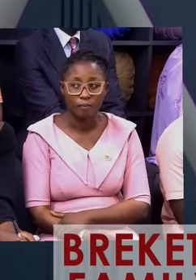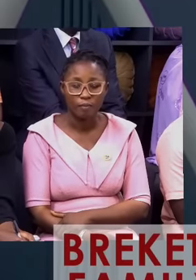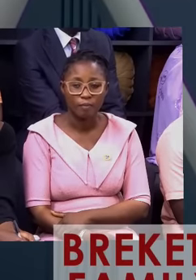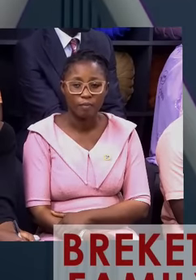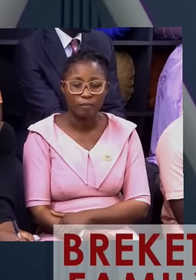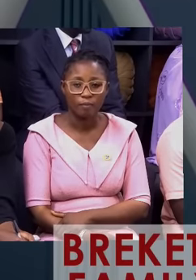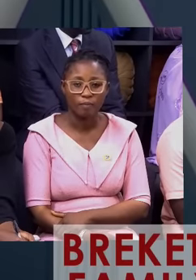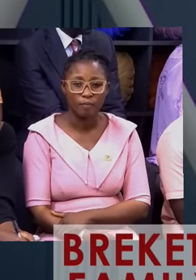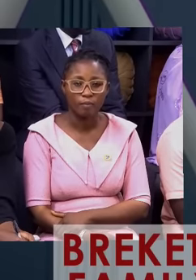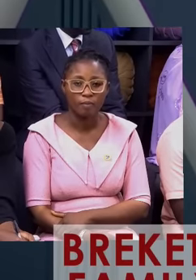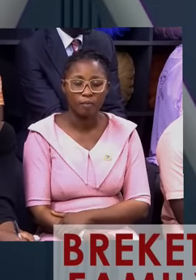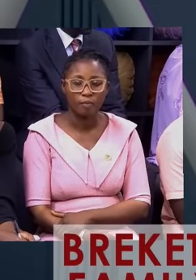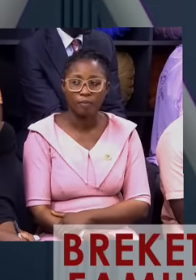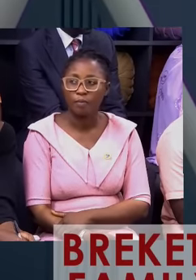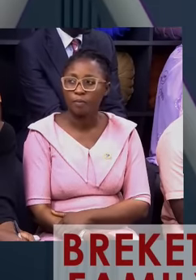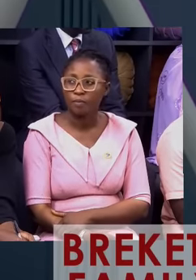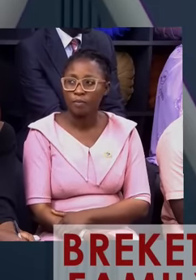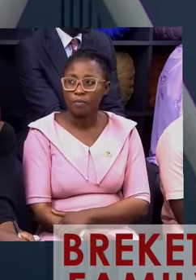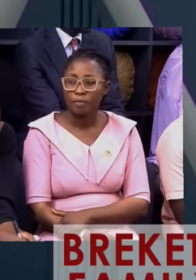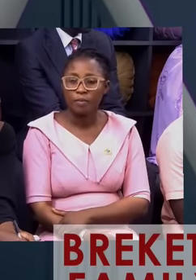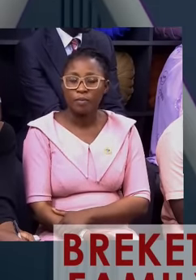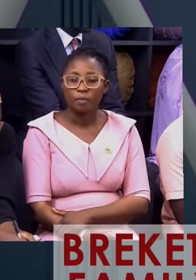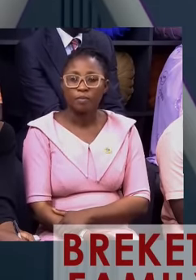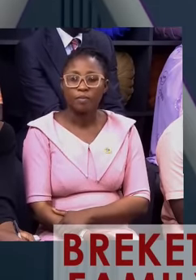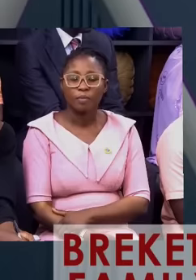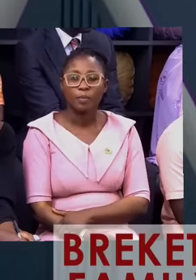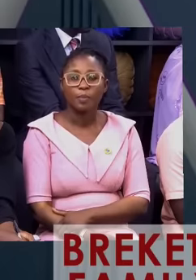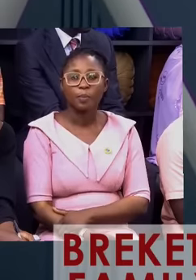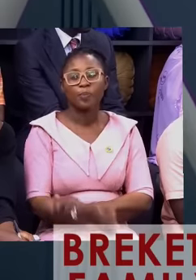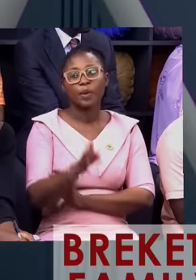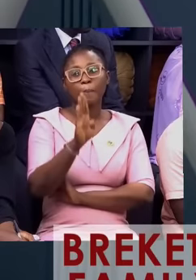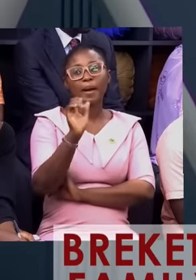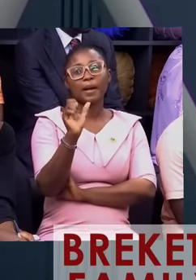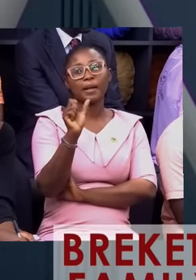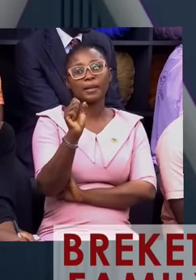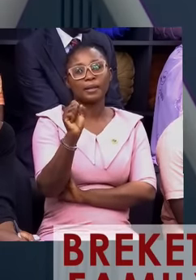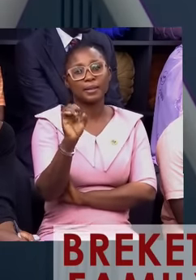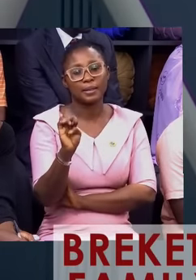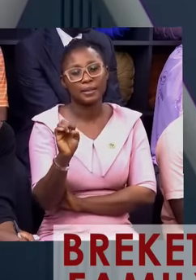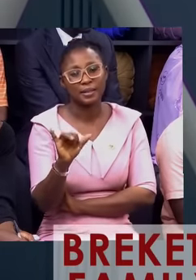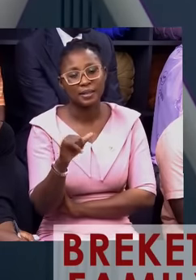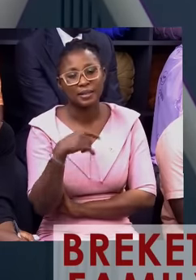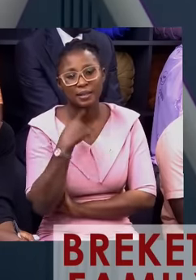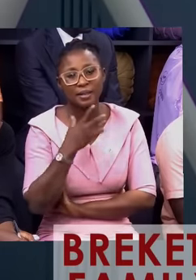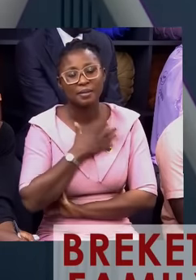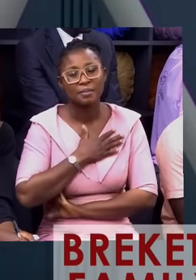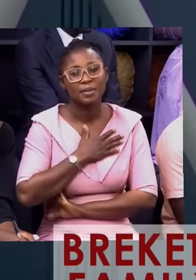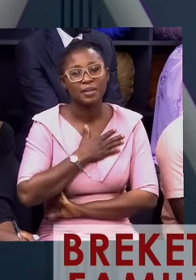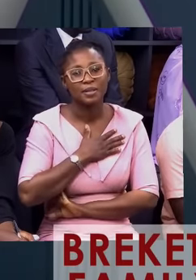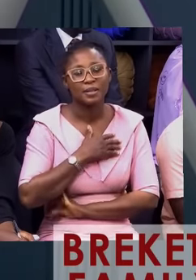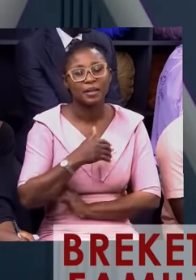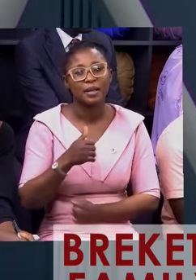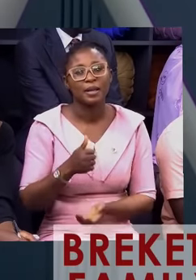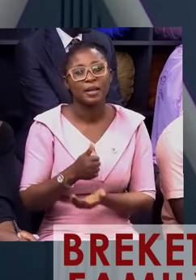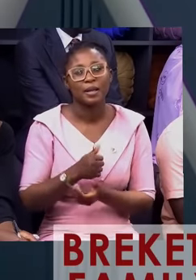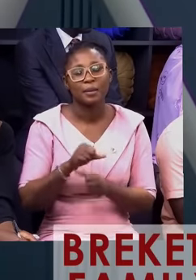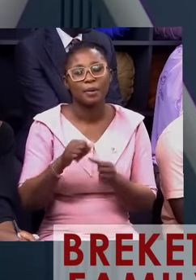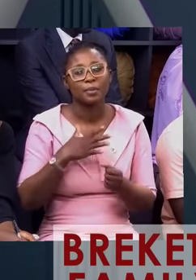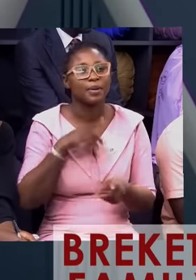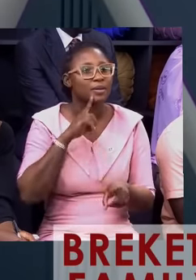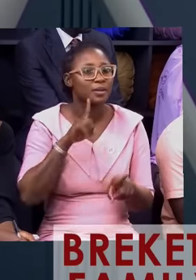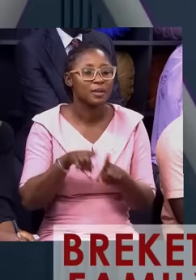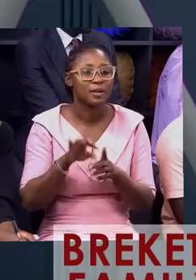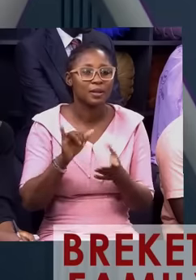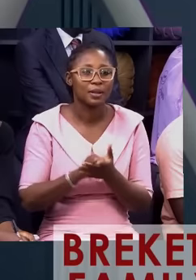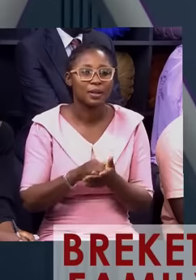hello good morning bassi bassi say please me about my sister who has the same case